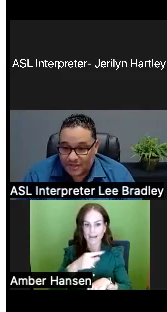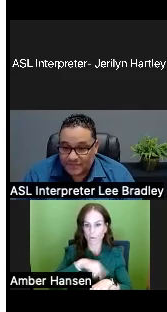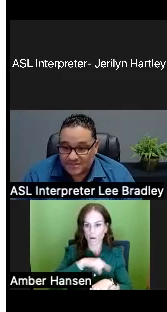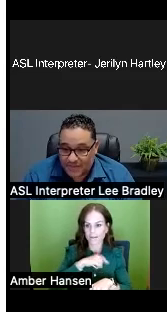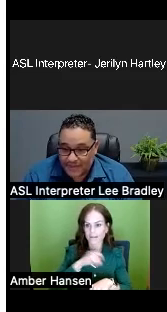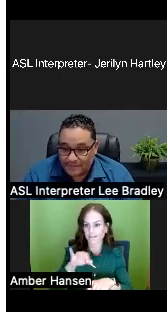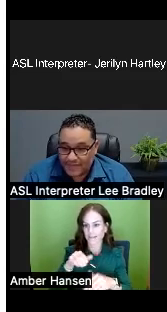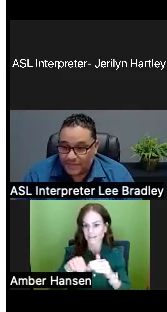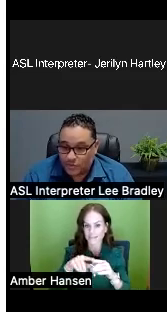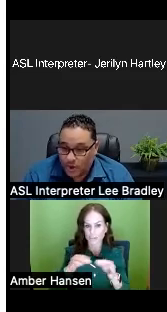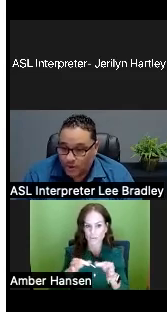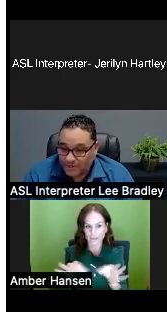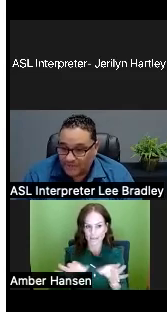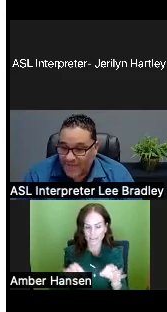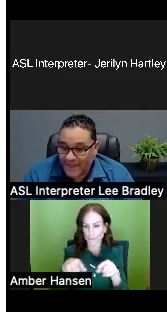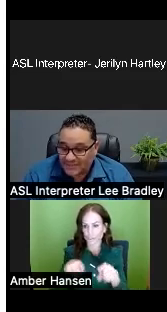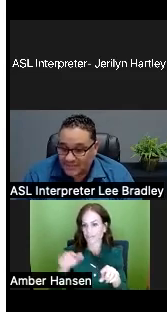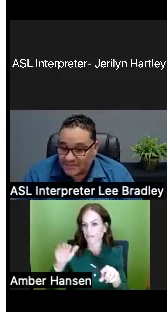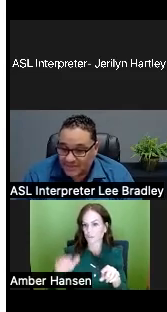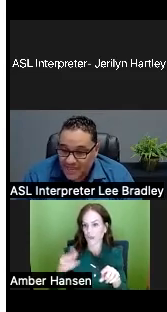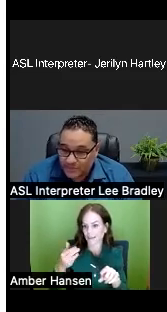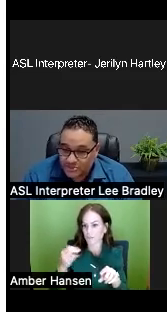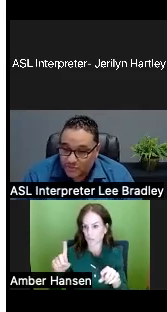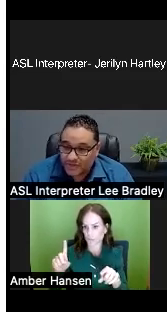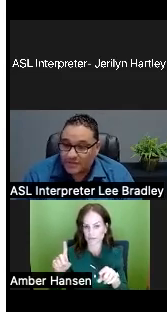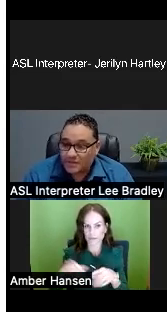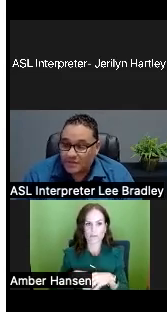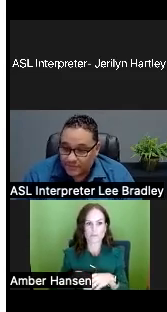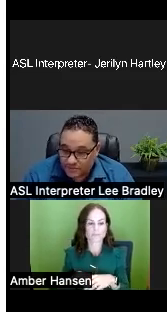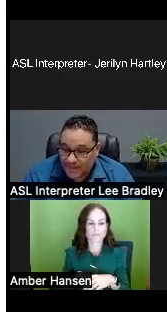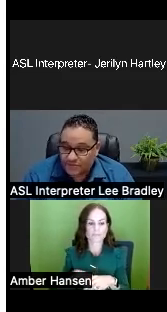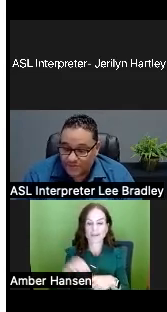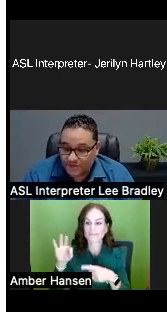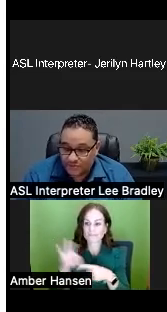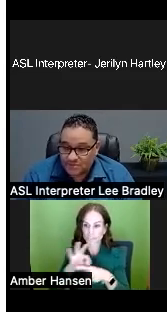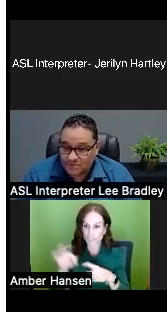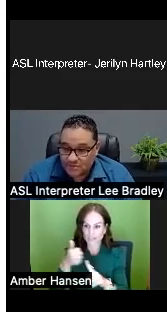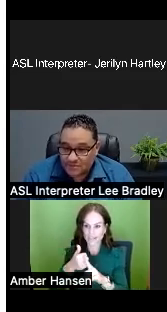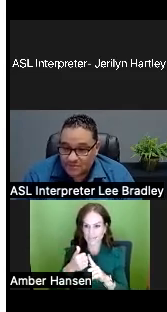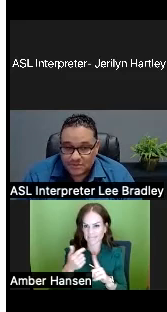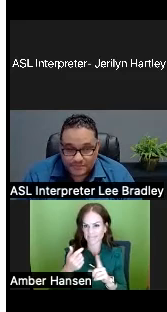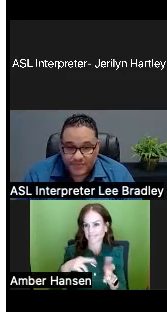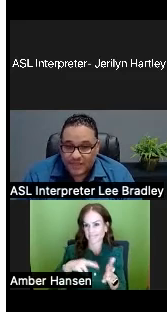depends on the time and the quality of the access to language during their childhood years.